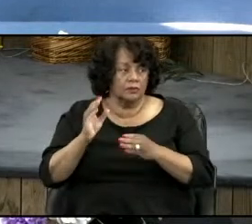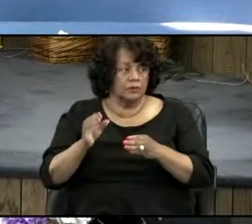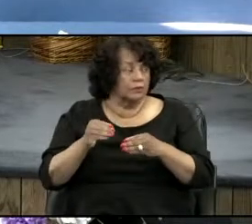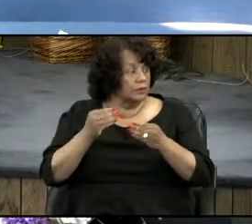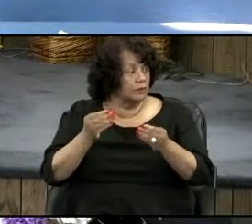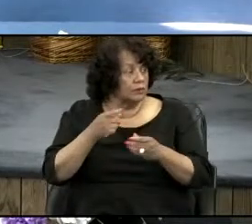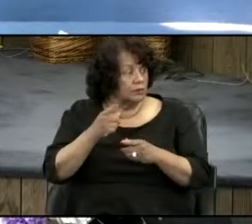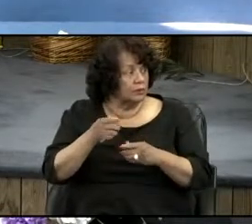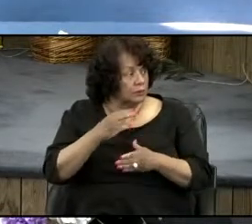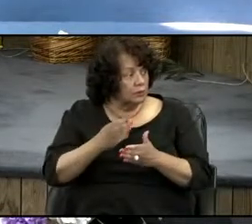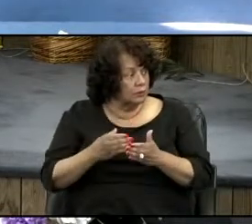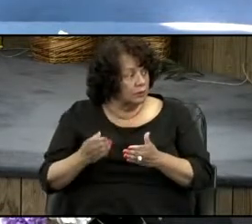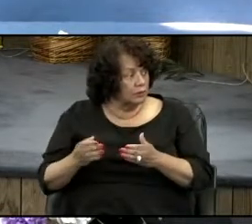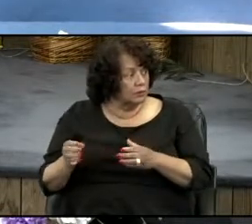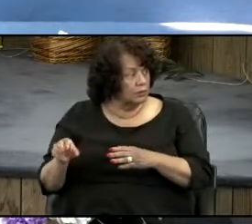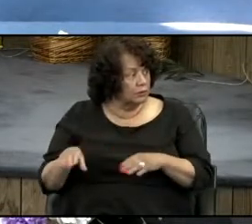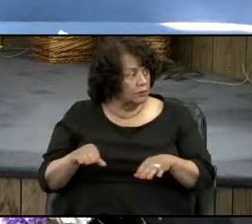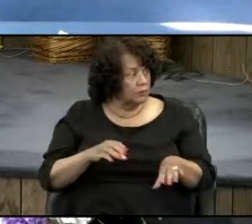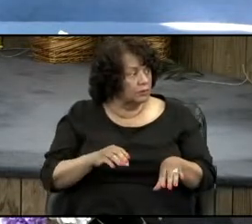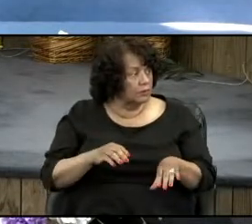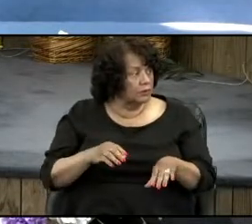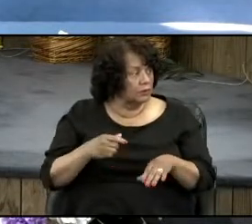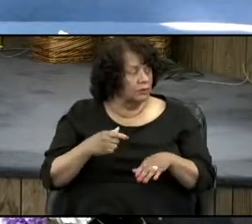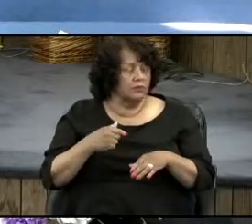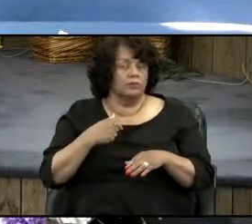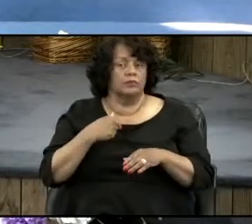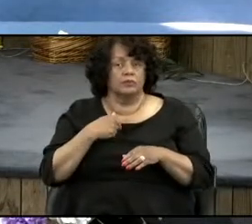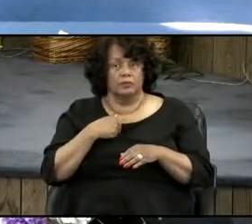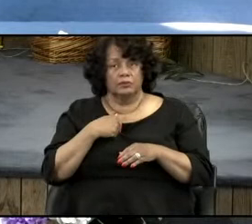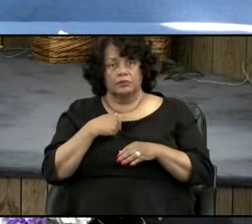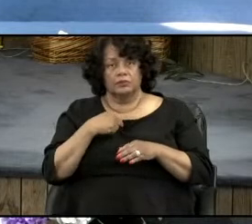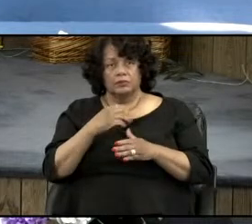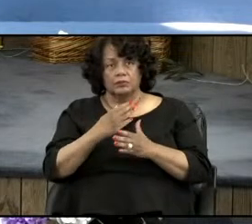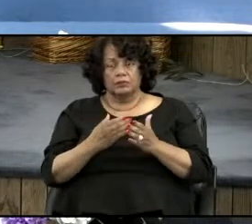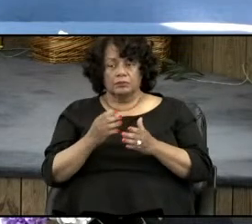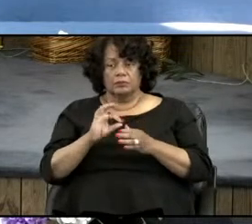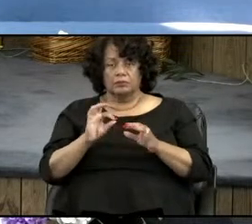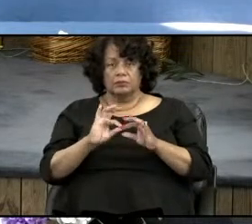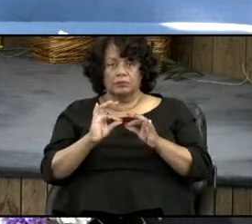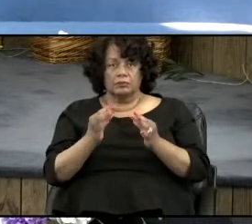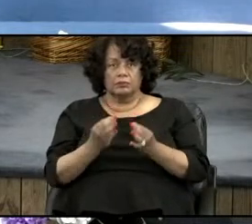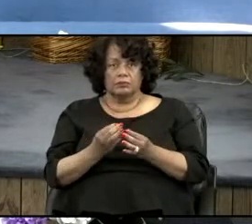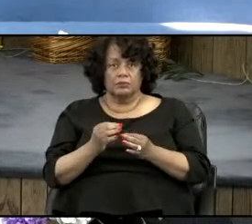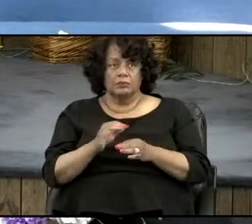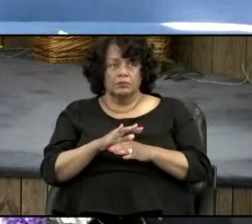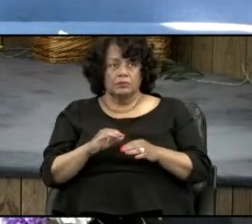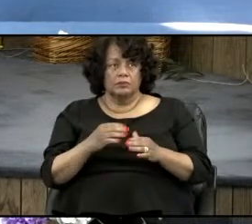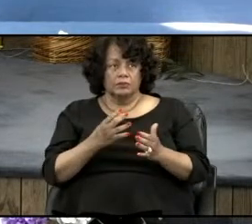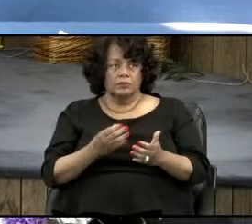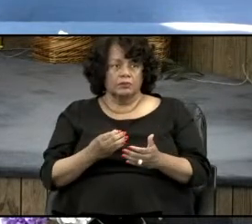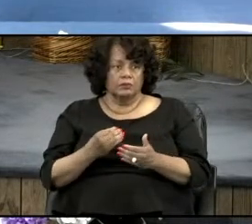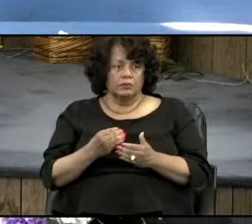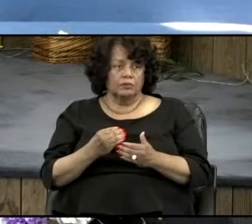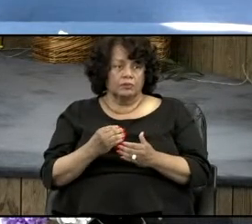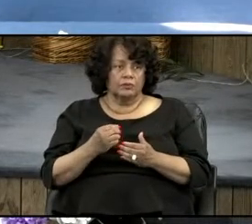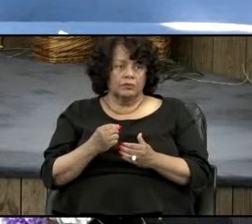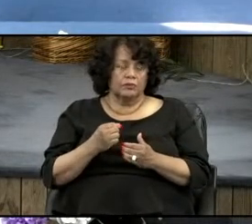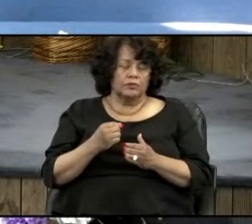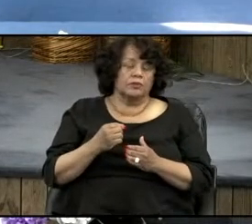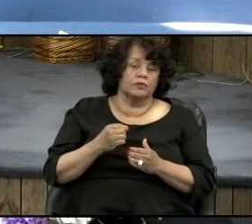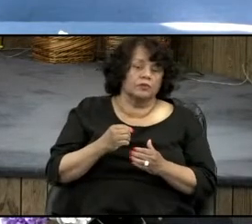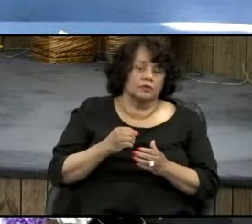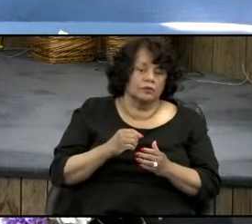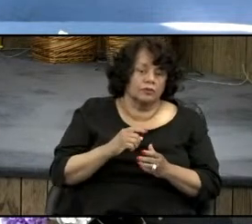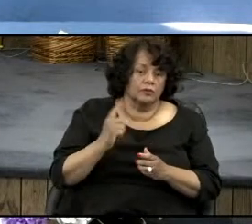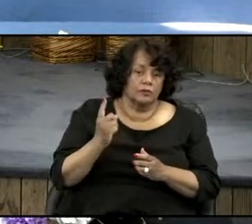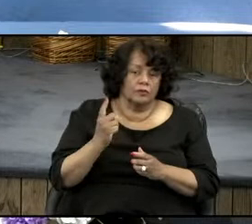to do. But get involved. That's how you become a part of the family. We don't want you isolated. We, just like everyone else, we